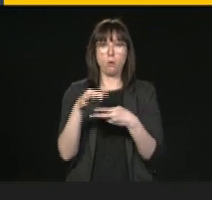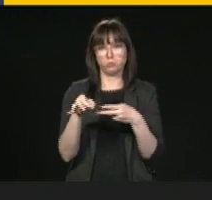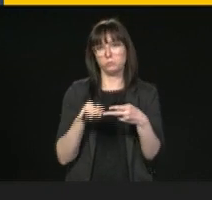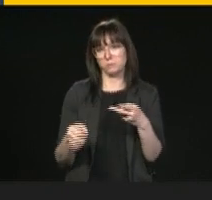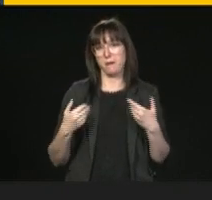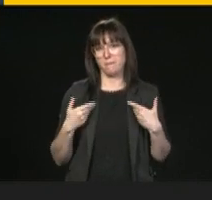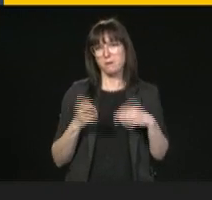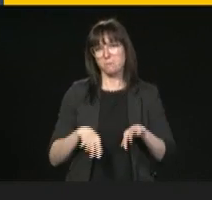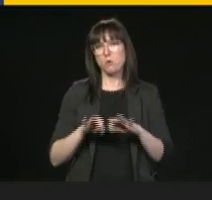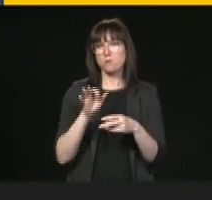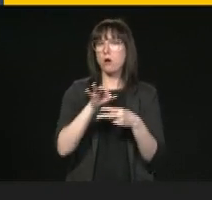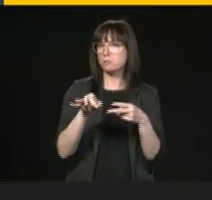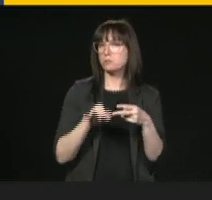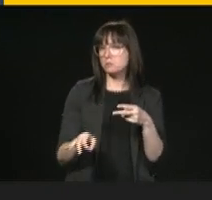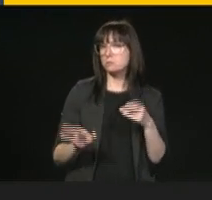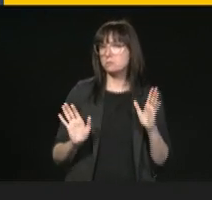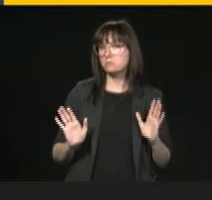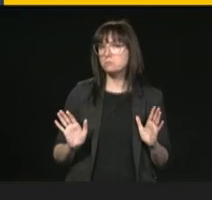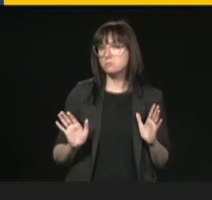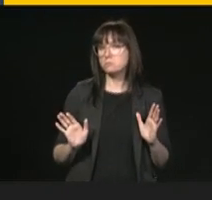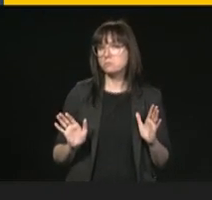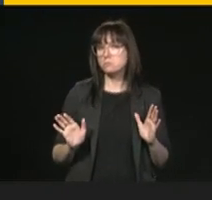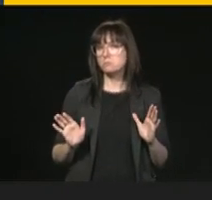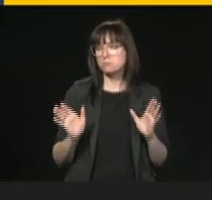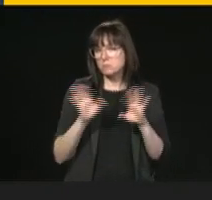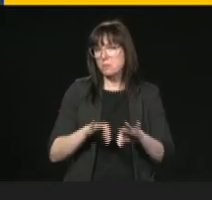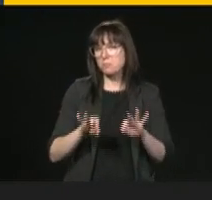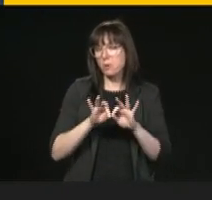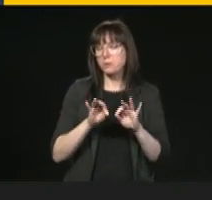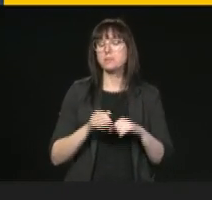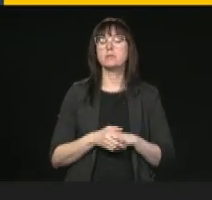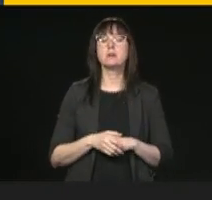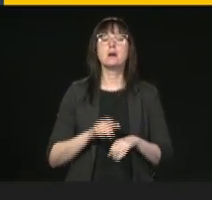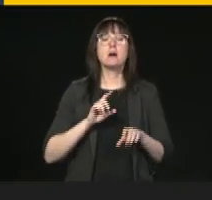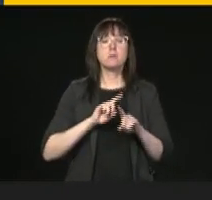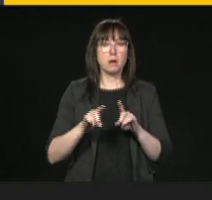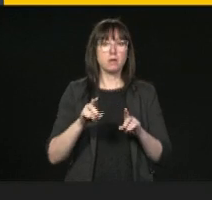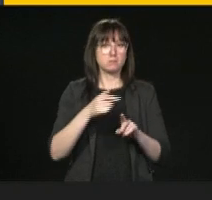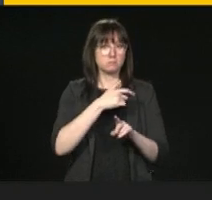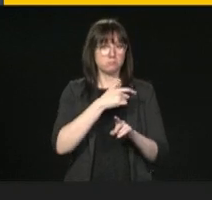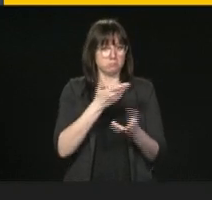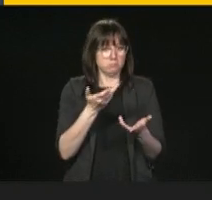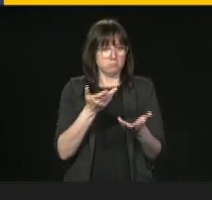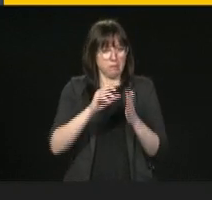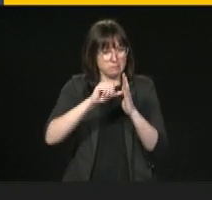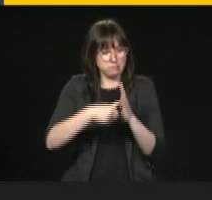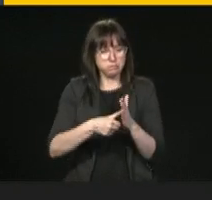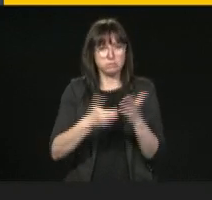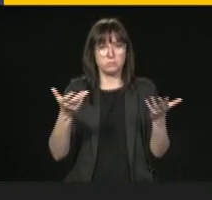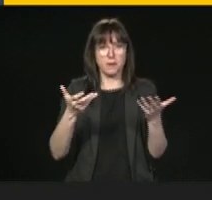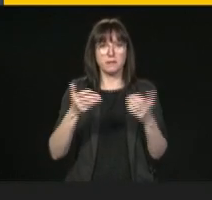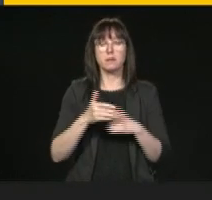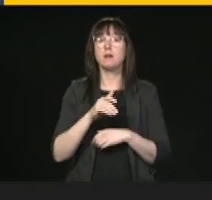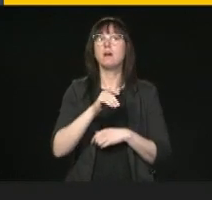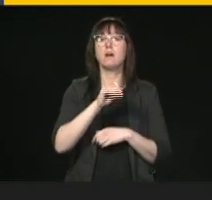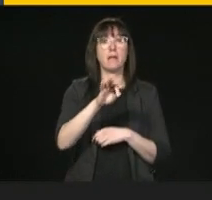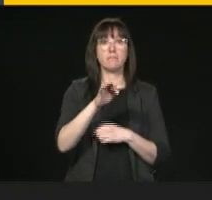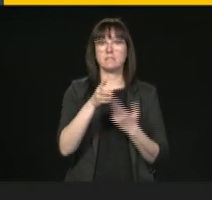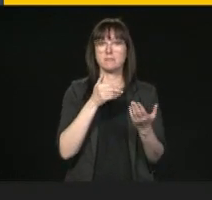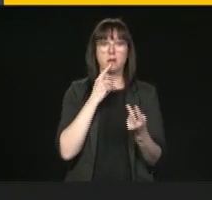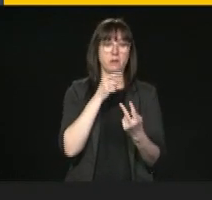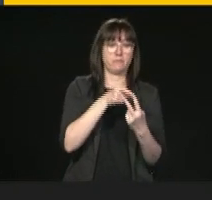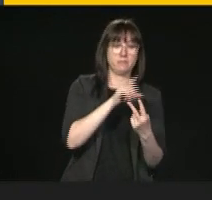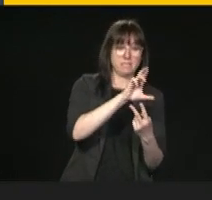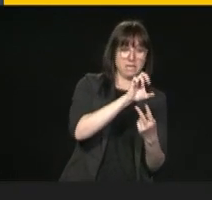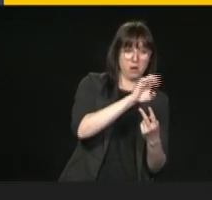But primarily what we're saying to Canadians is, whether you're in the first category or the second category, we have your back during a